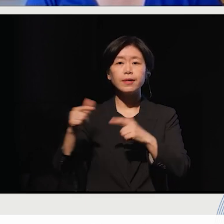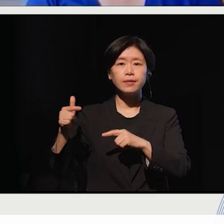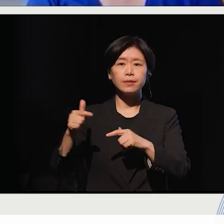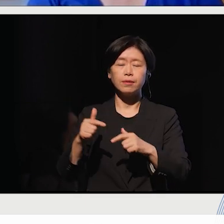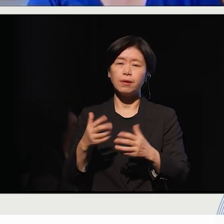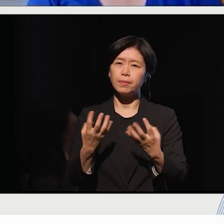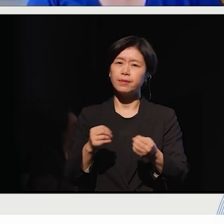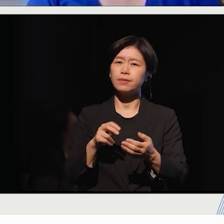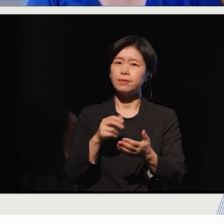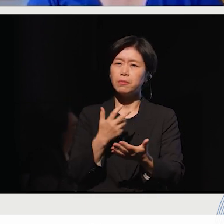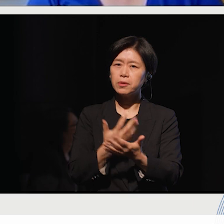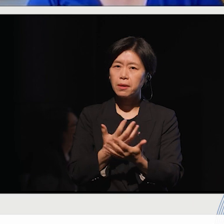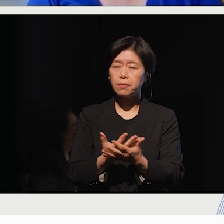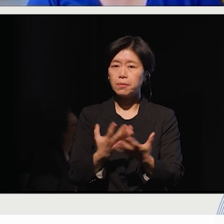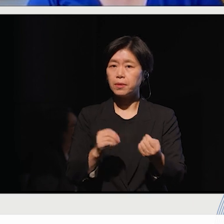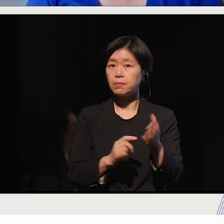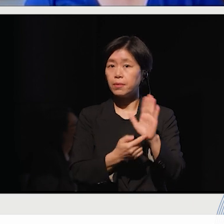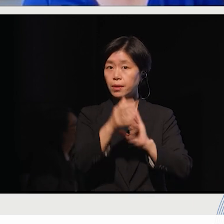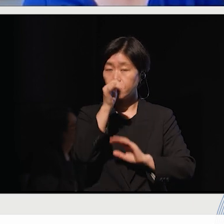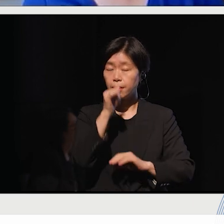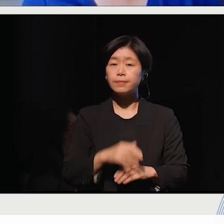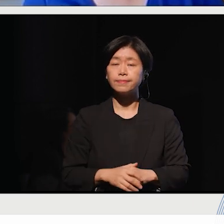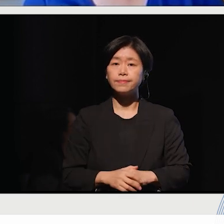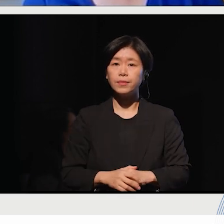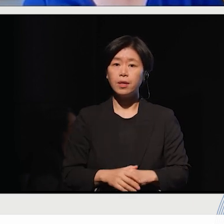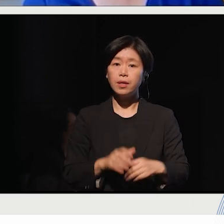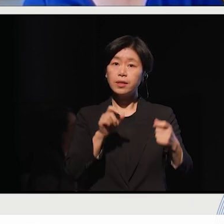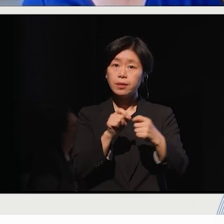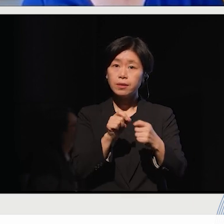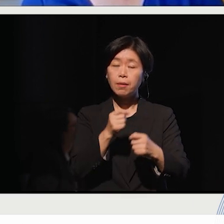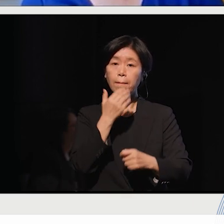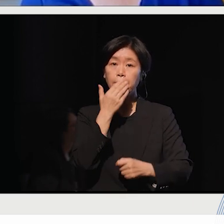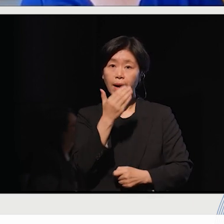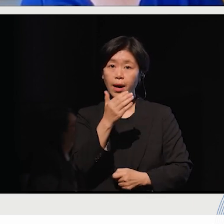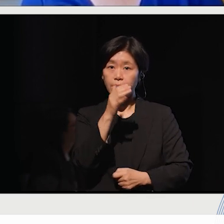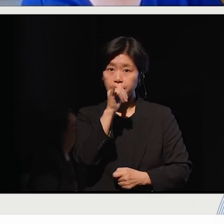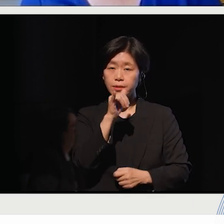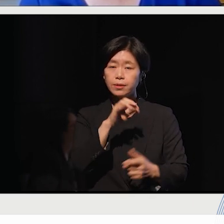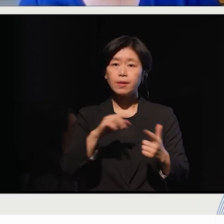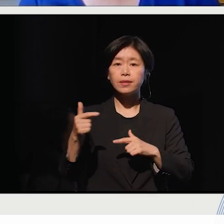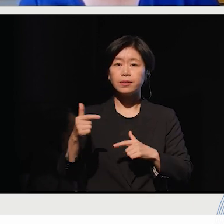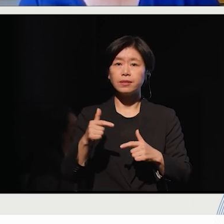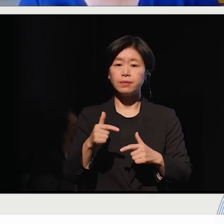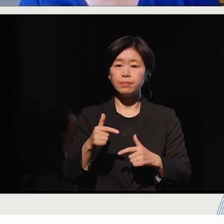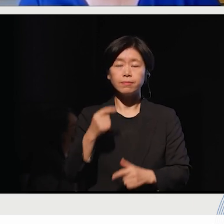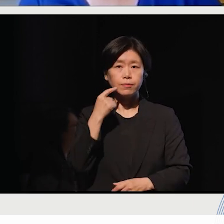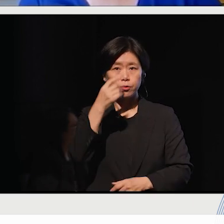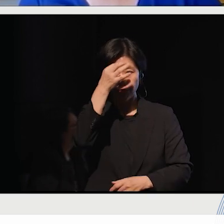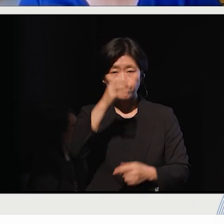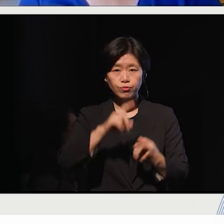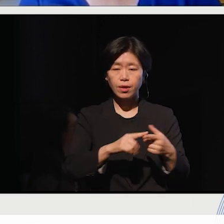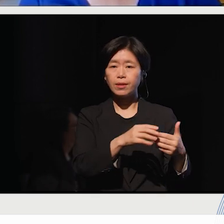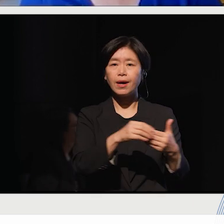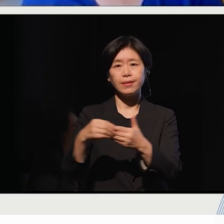design. And the Kennedy Center also has some amazing resources that you're welcome to partake in.